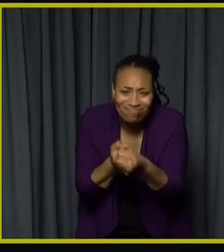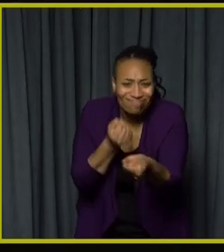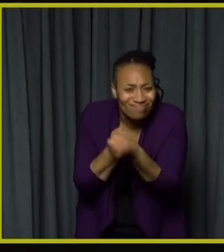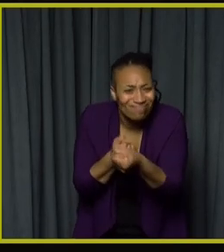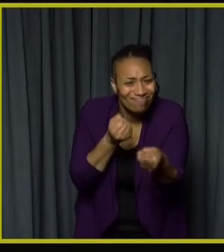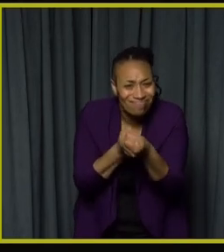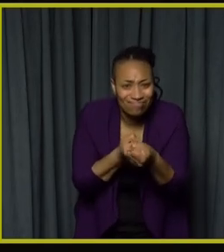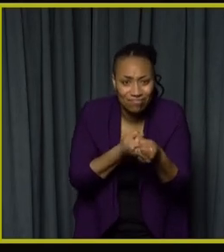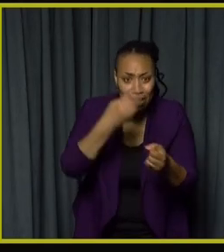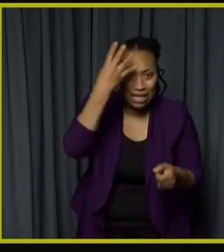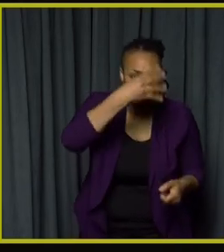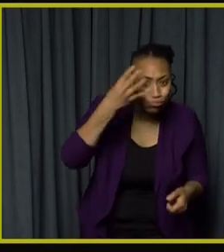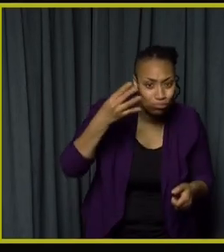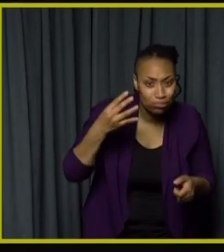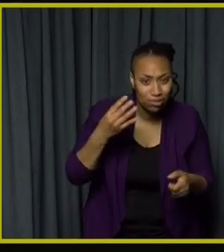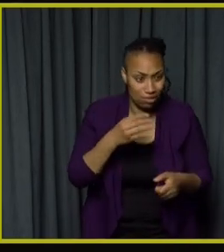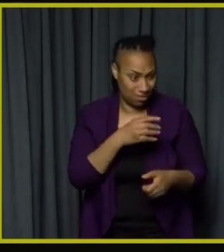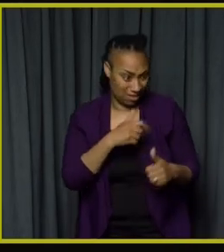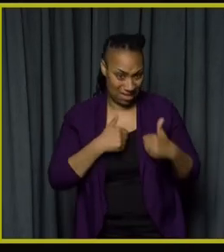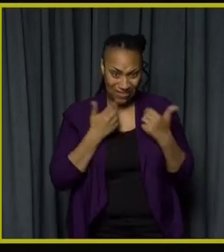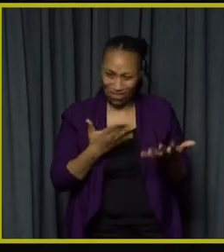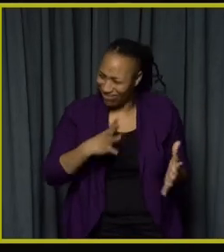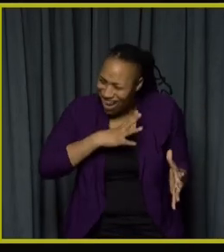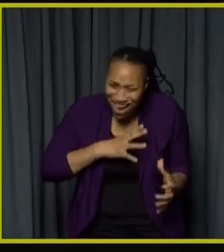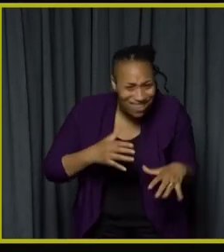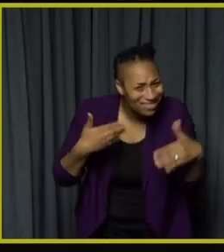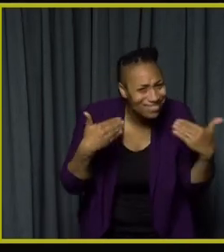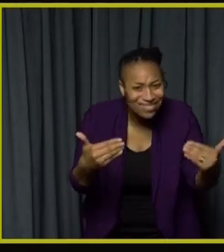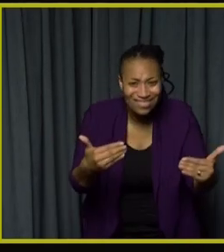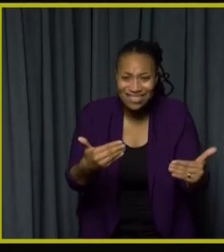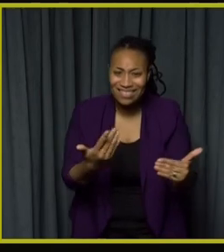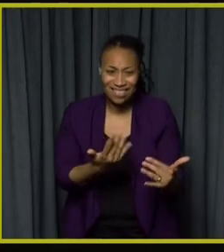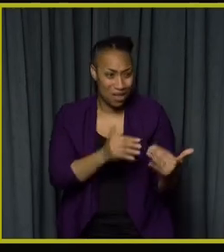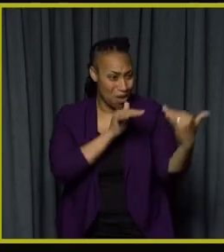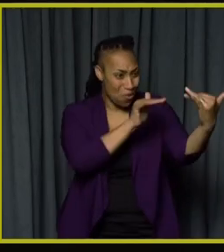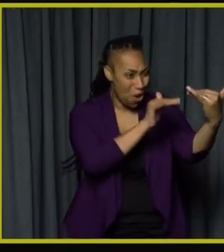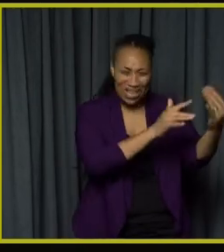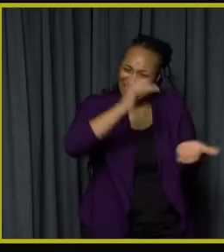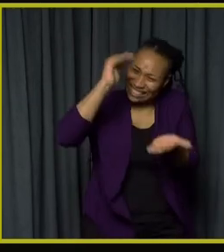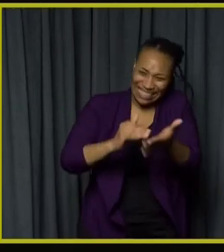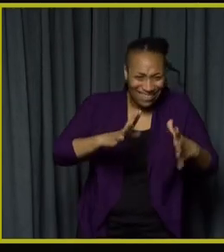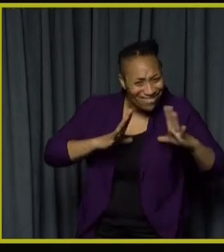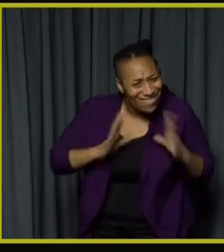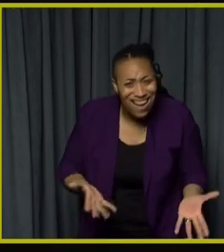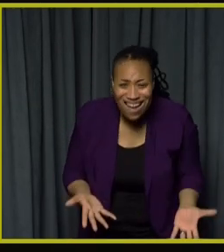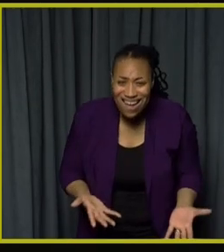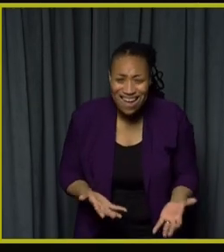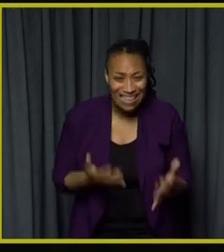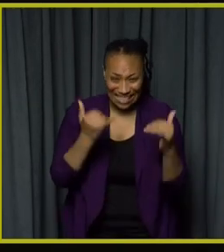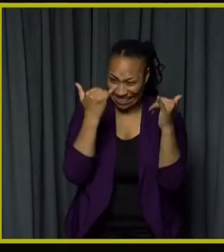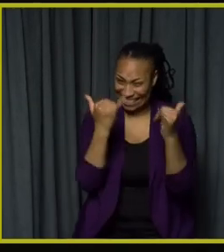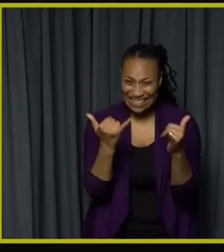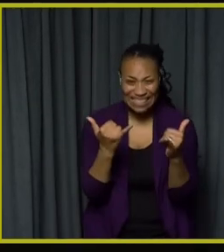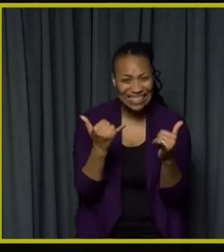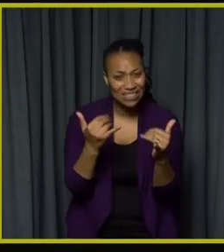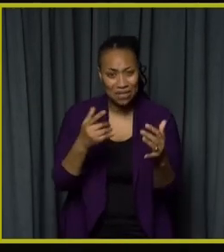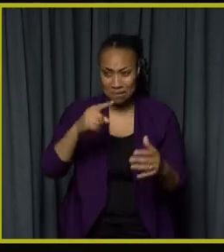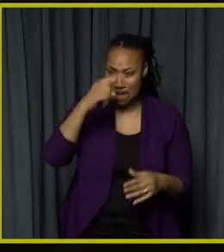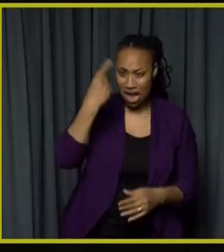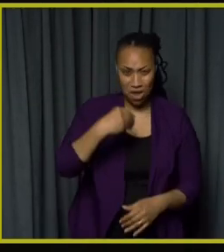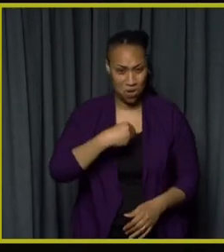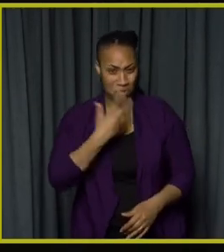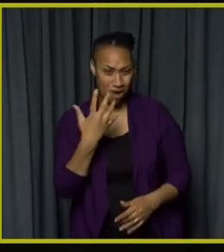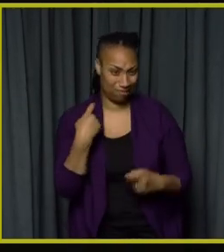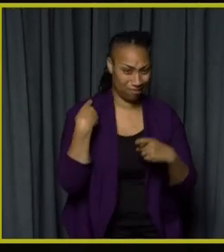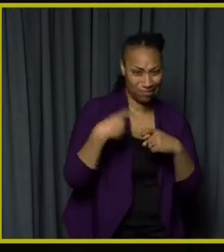that the war machinery can be cut. It's time to believe that black and white and poor and Latino people in the South